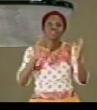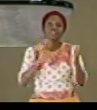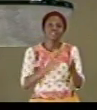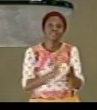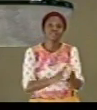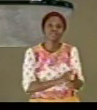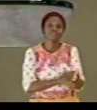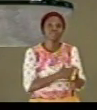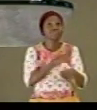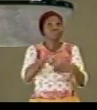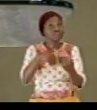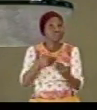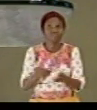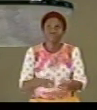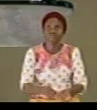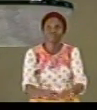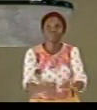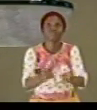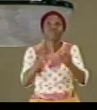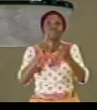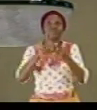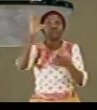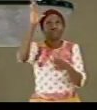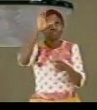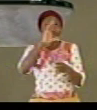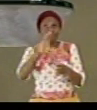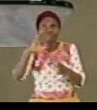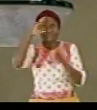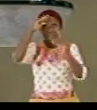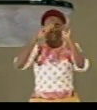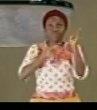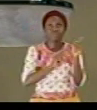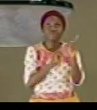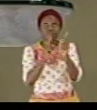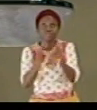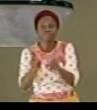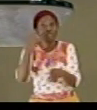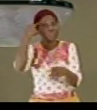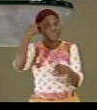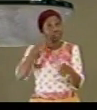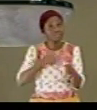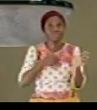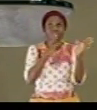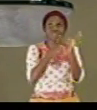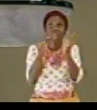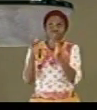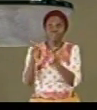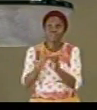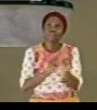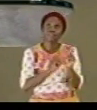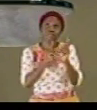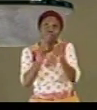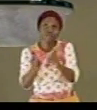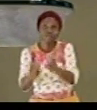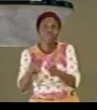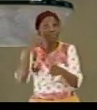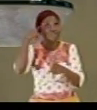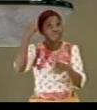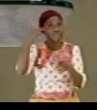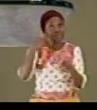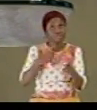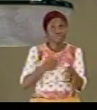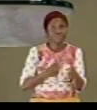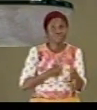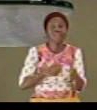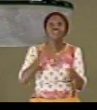All the way to Calvary he went for me. Jesus went for me.